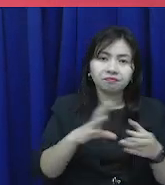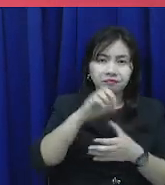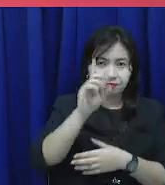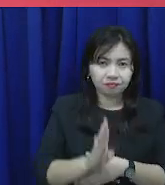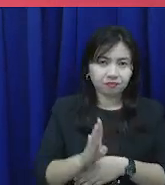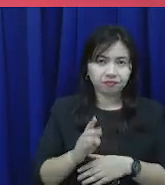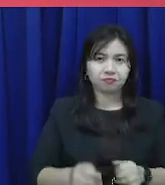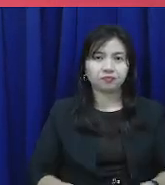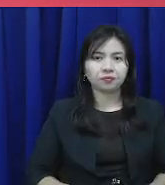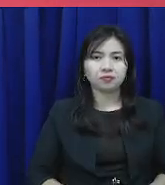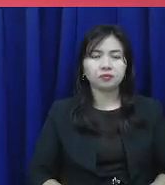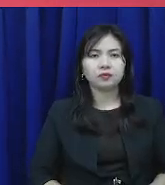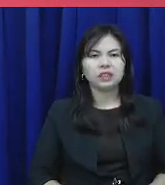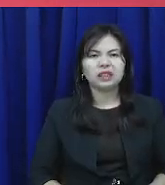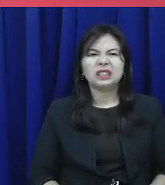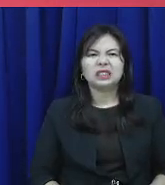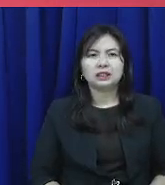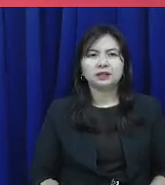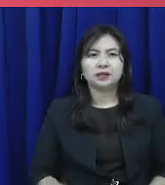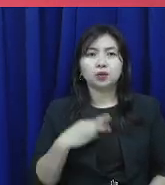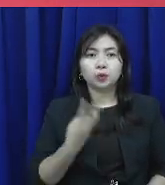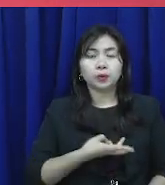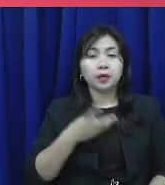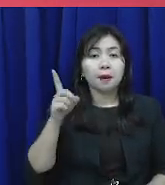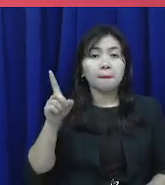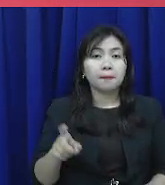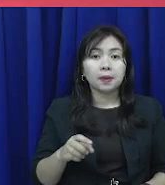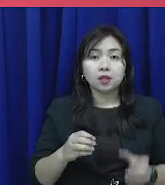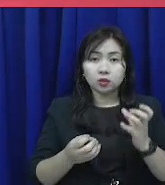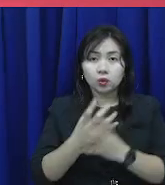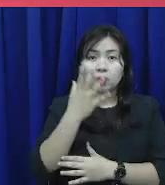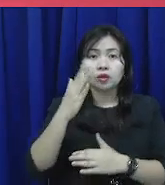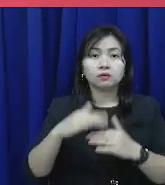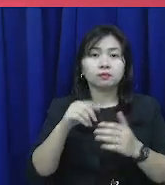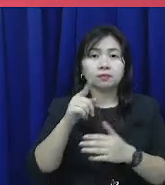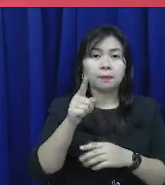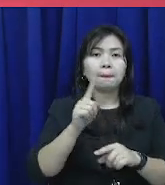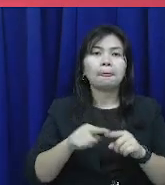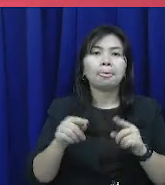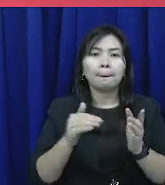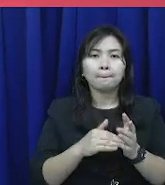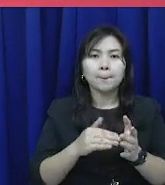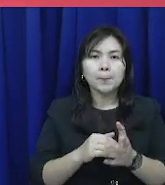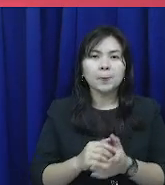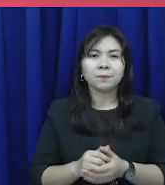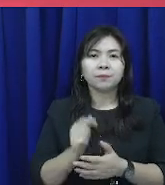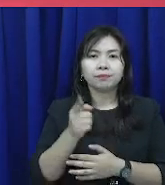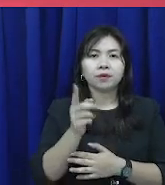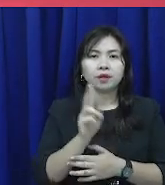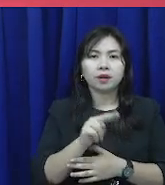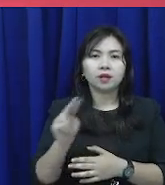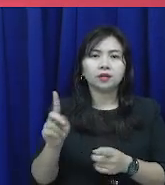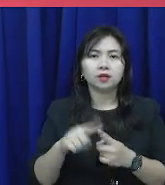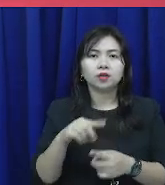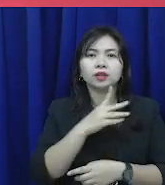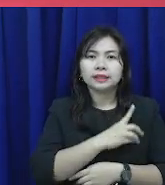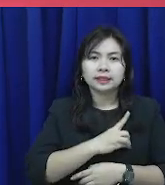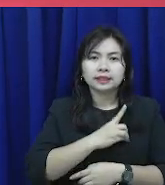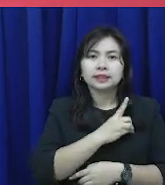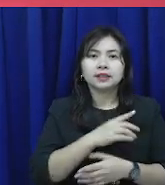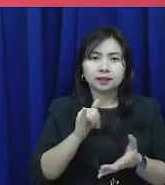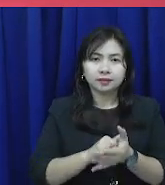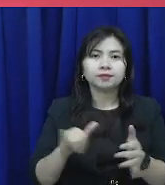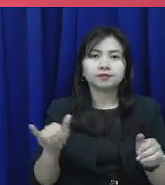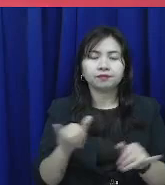more more Uh we should be more growing than you but Dapat mga kapatid You have to desire that too